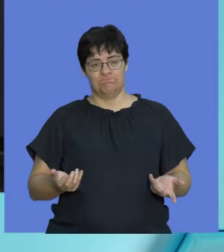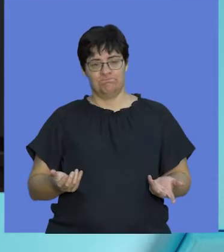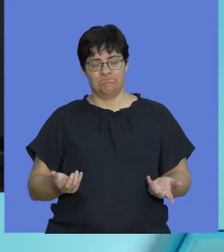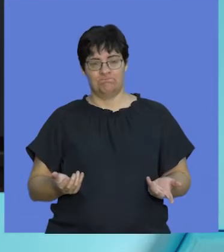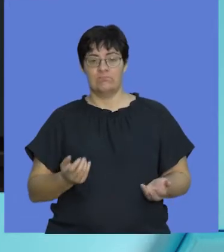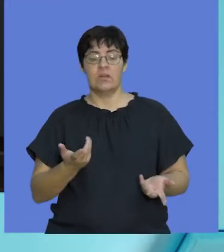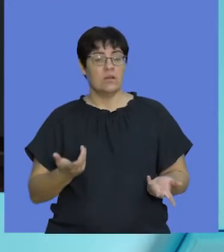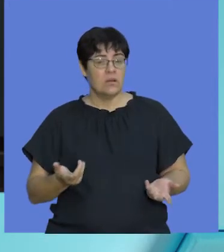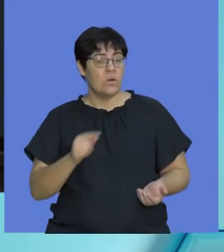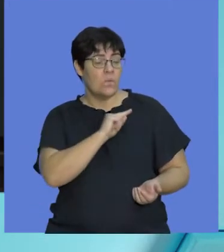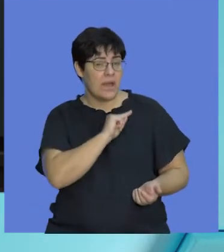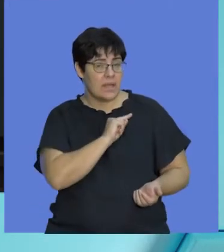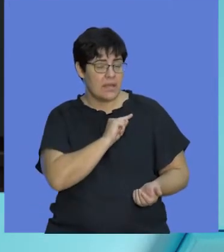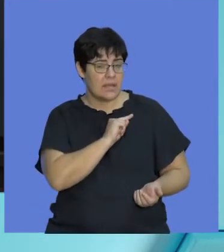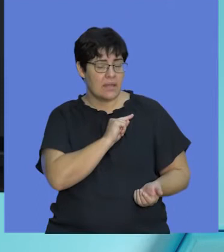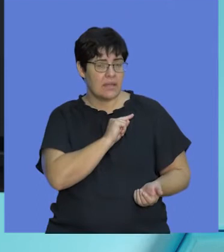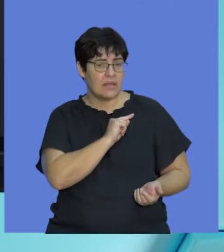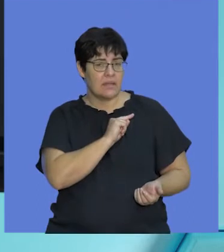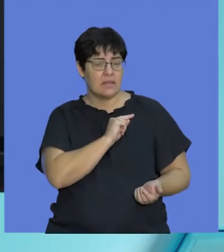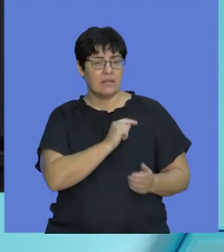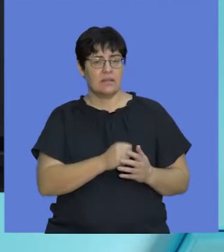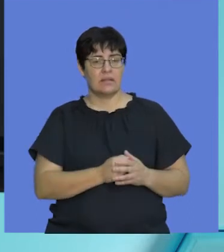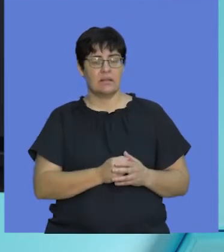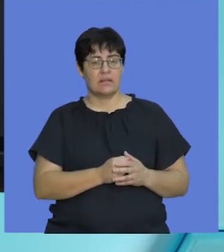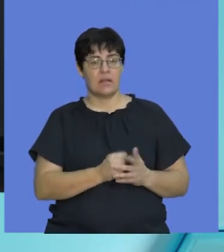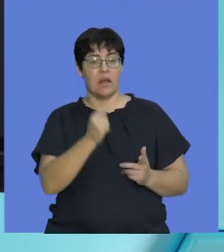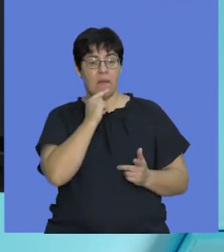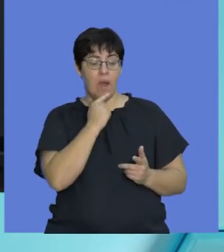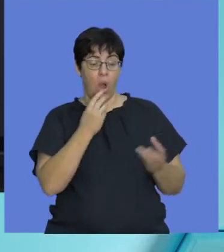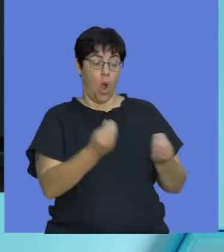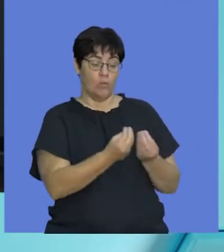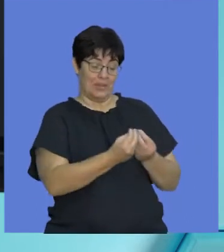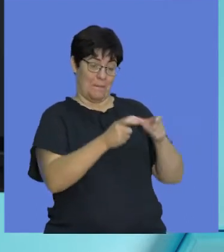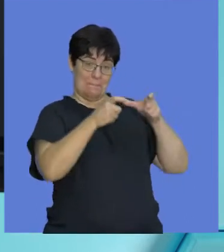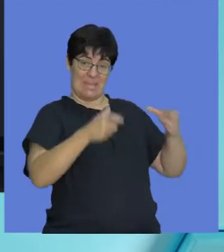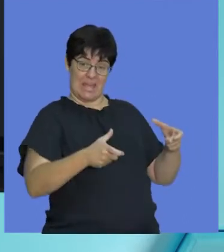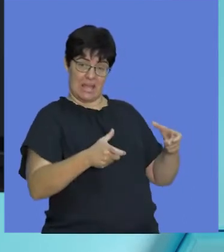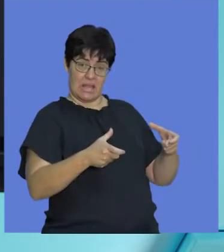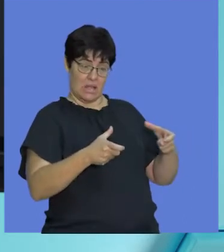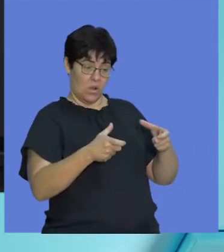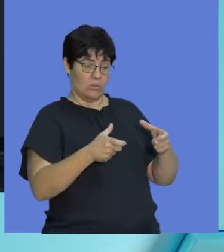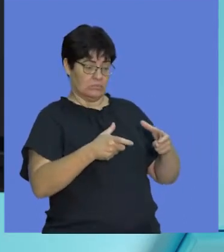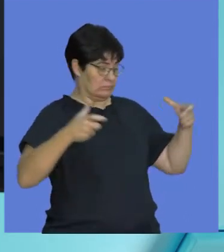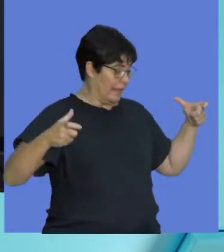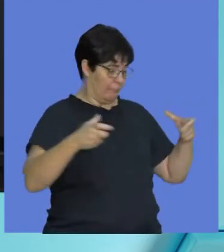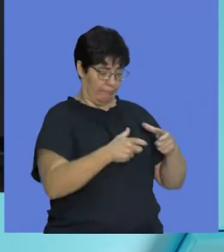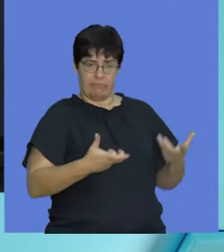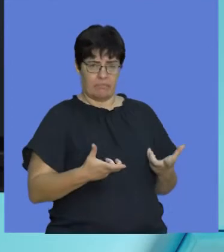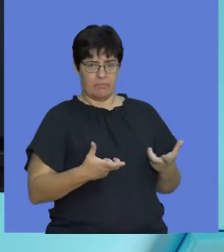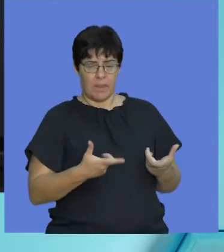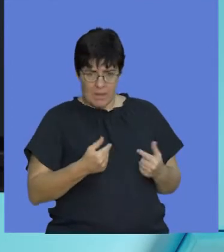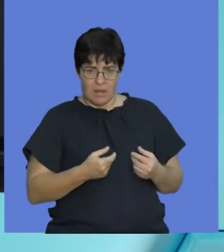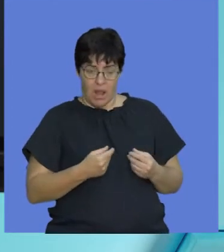because I need to know how big the object is and how slowly